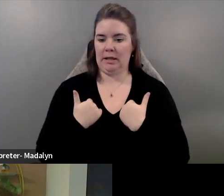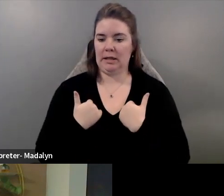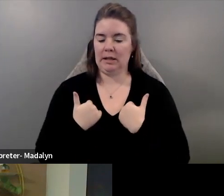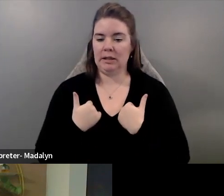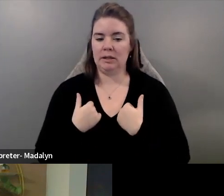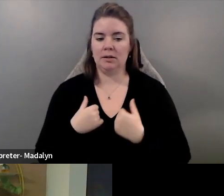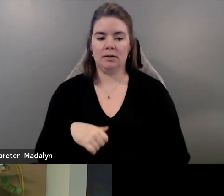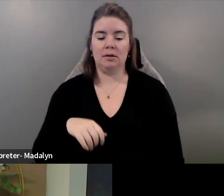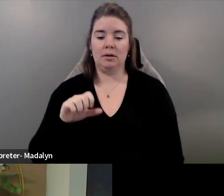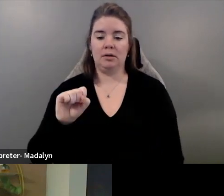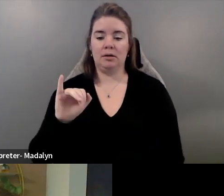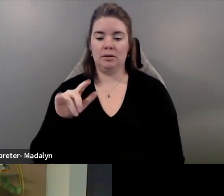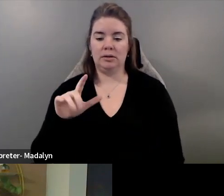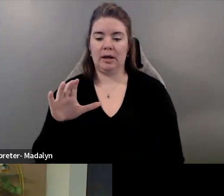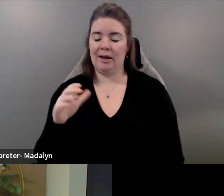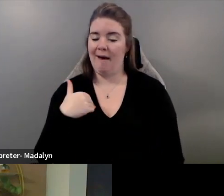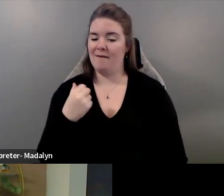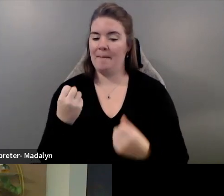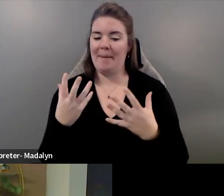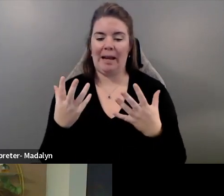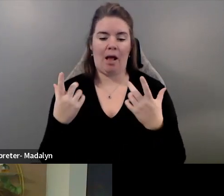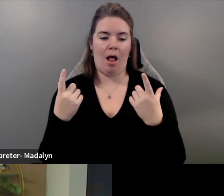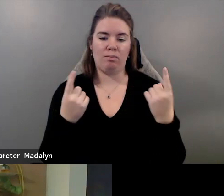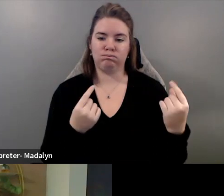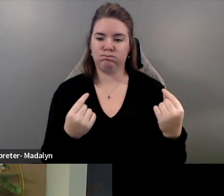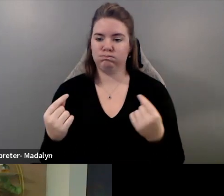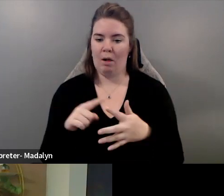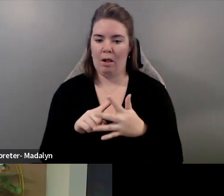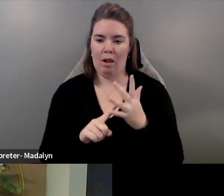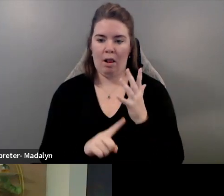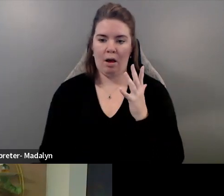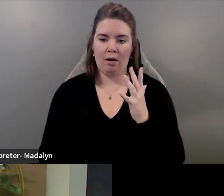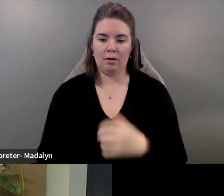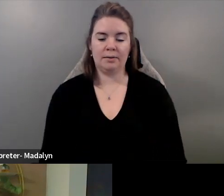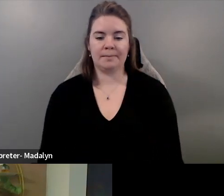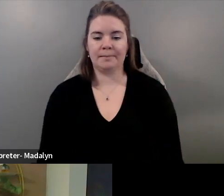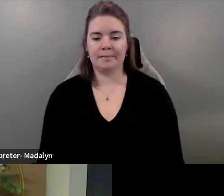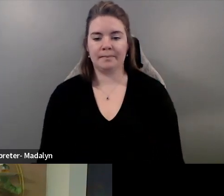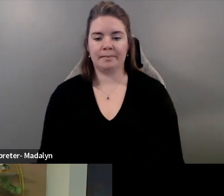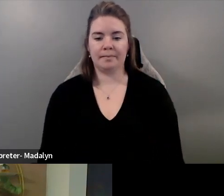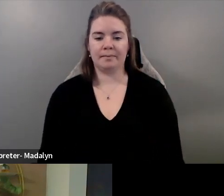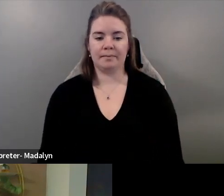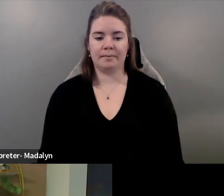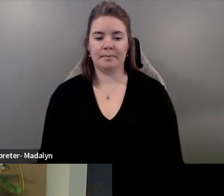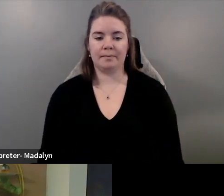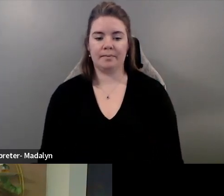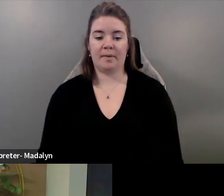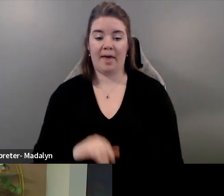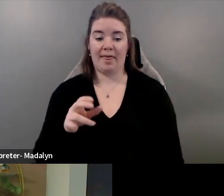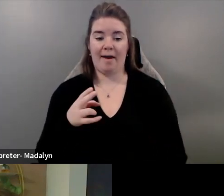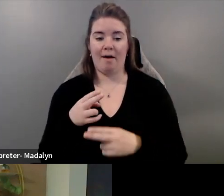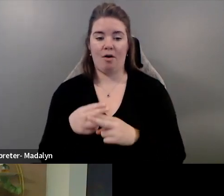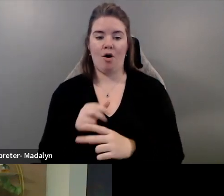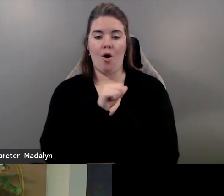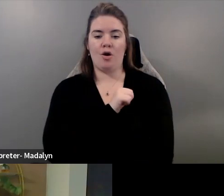have all kinds of different stuff that they're doing. And these are called authorities in the law.